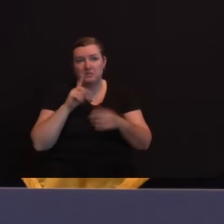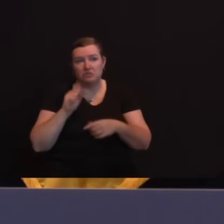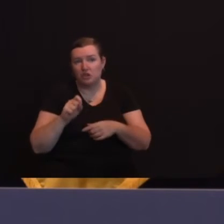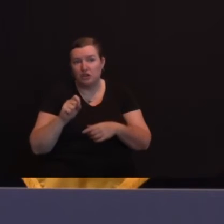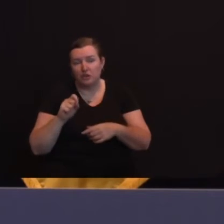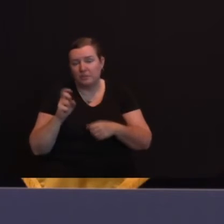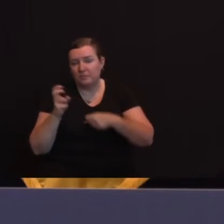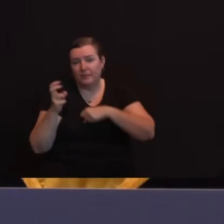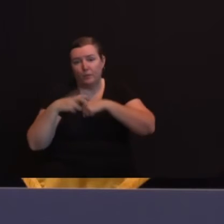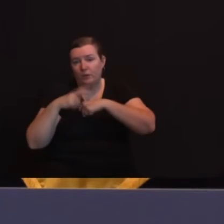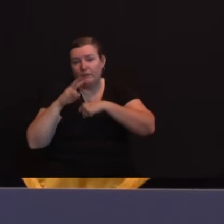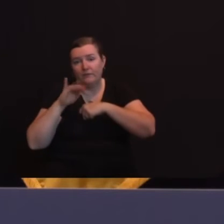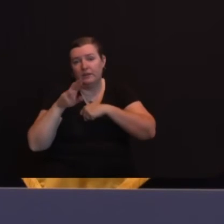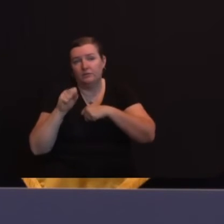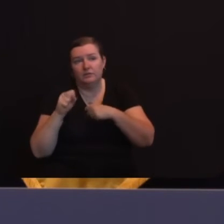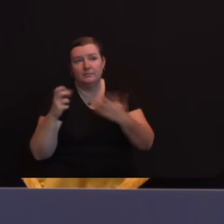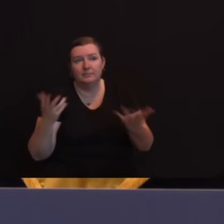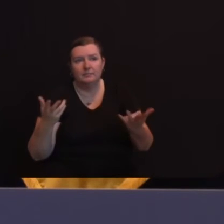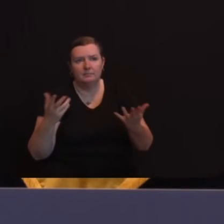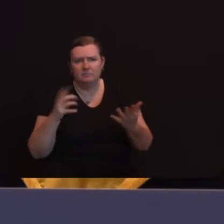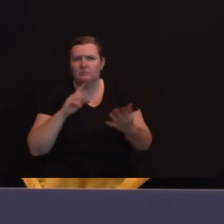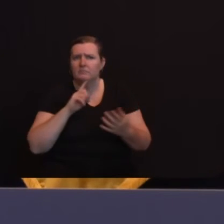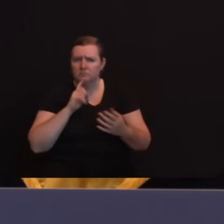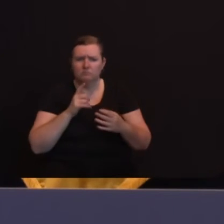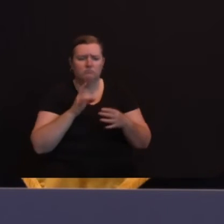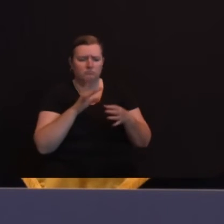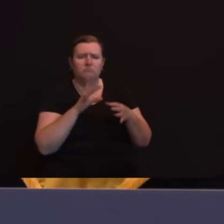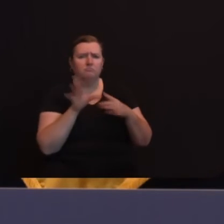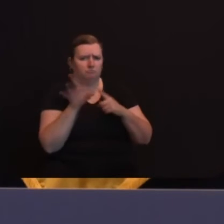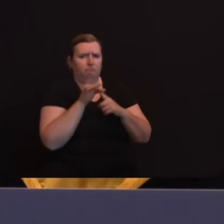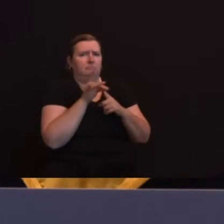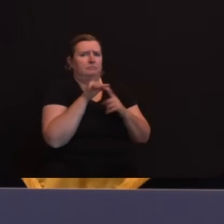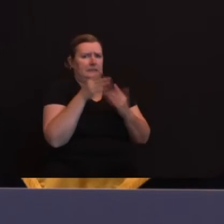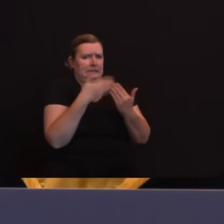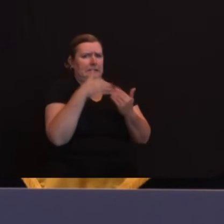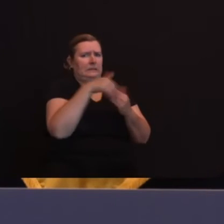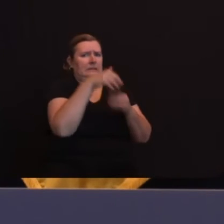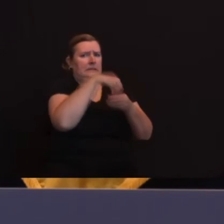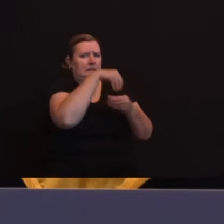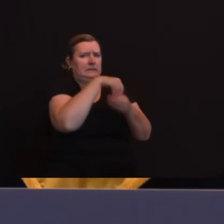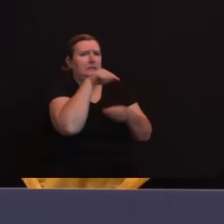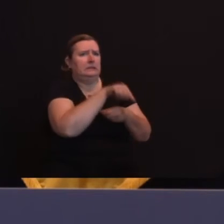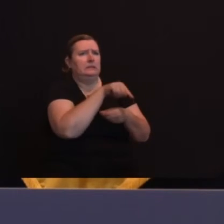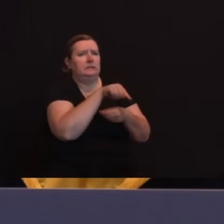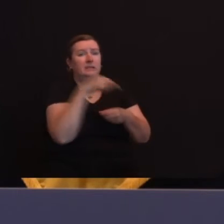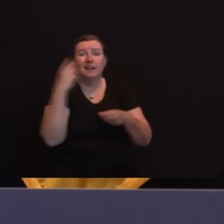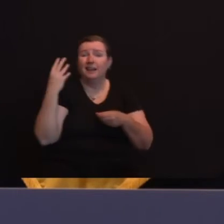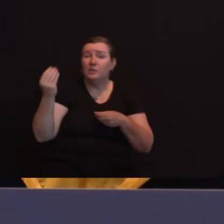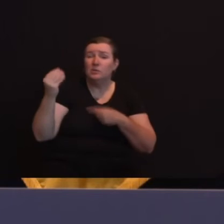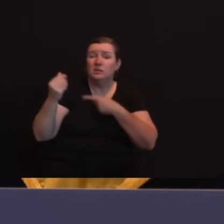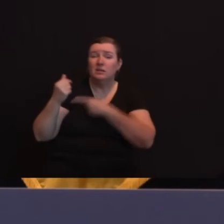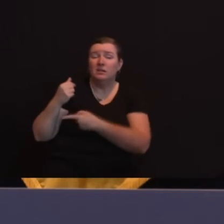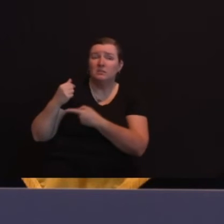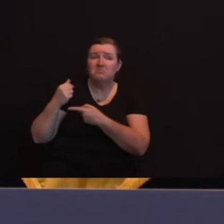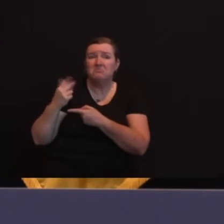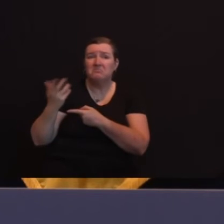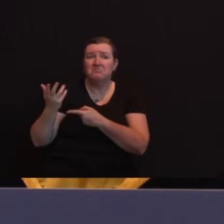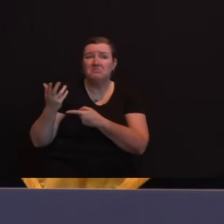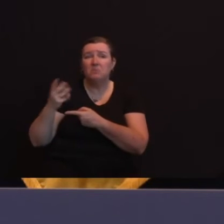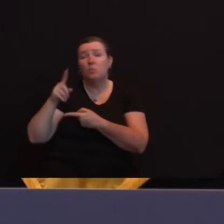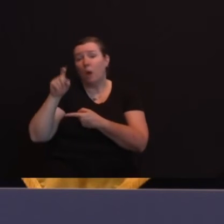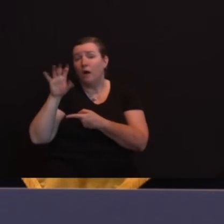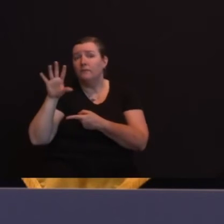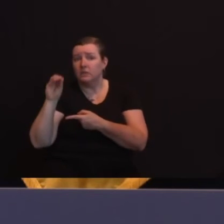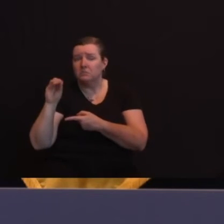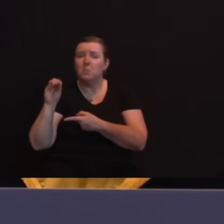It's much more lethal indoors. And we also say at the same time, when you're outside, it isn't just that it's 150, but